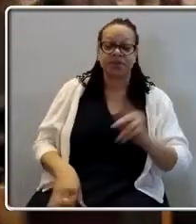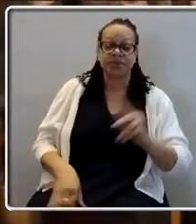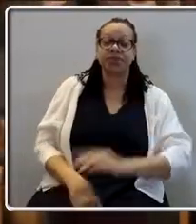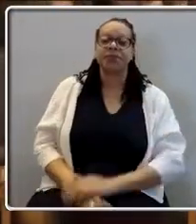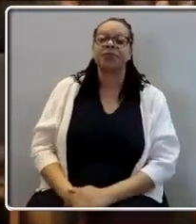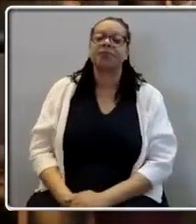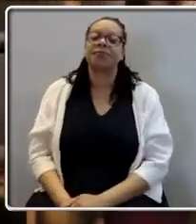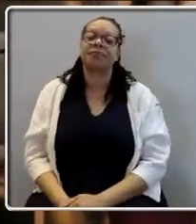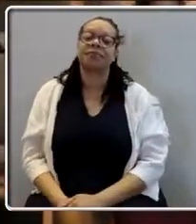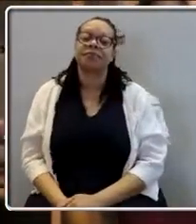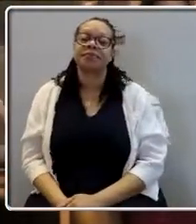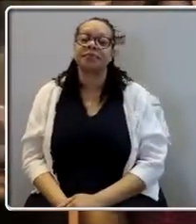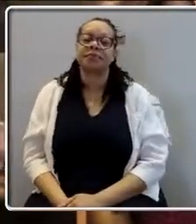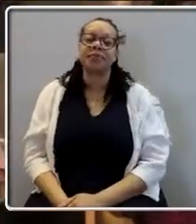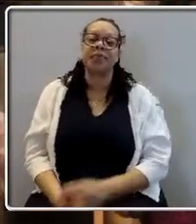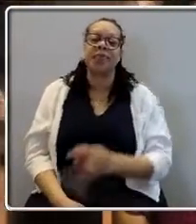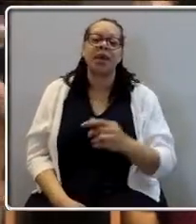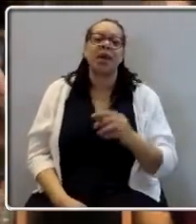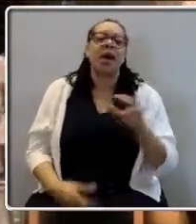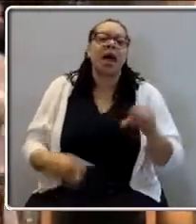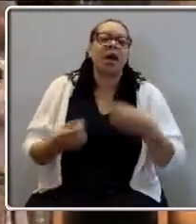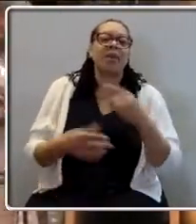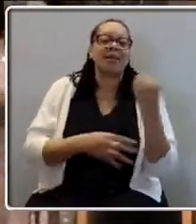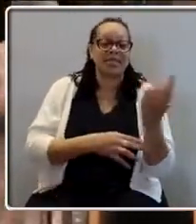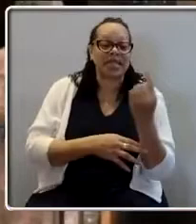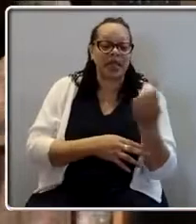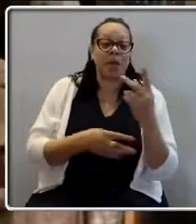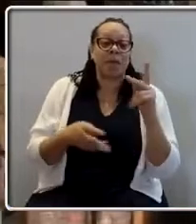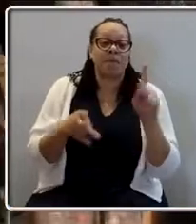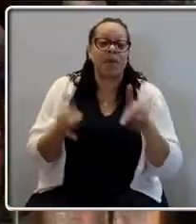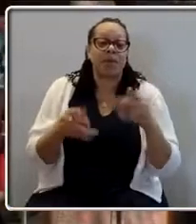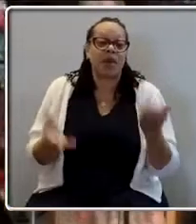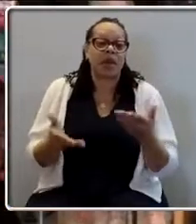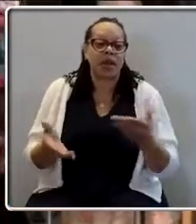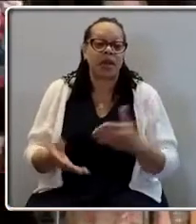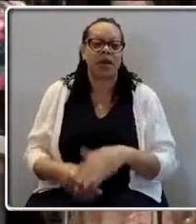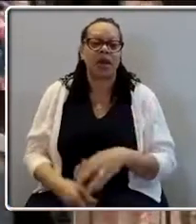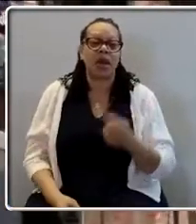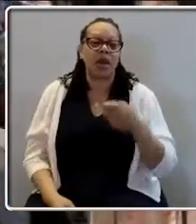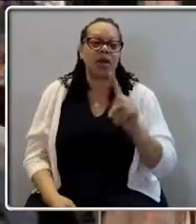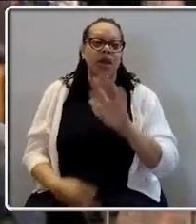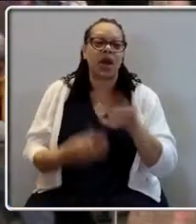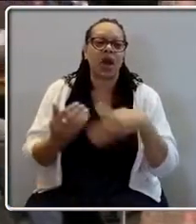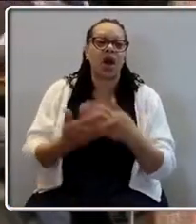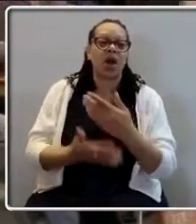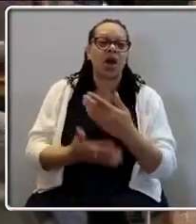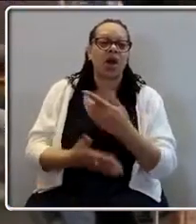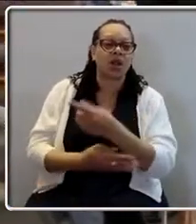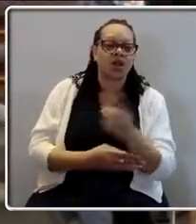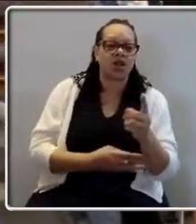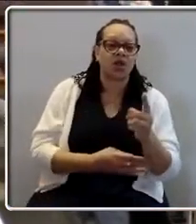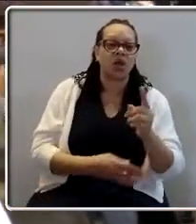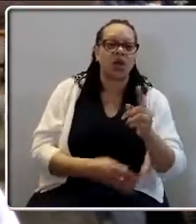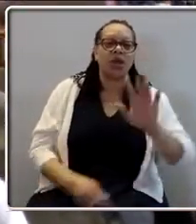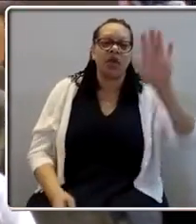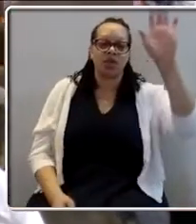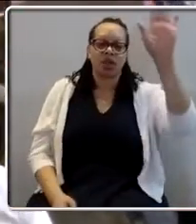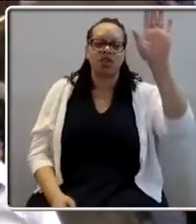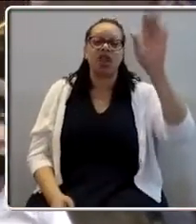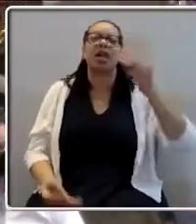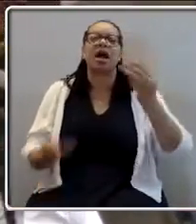Yeah. How many singles I got out here? All right, for all of y'all that did not raise your hand, I'm going to make you a singer in a few